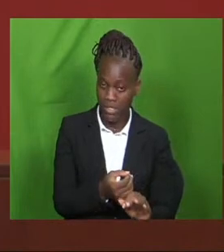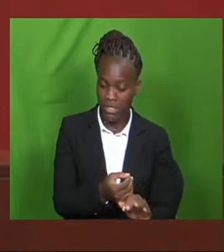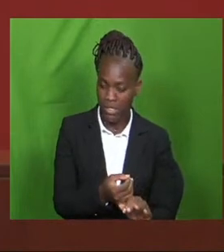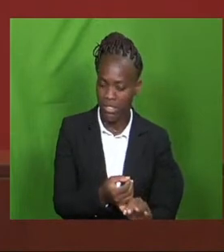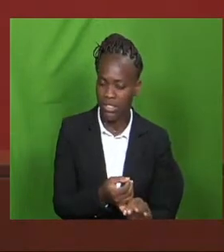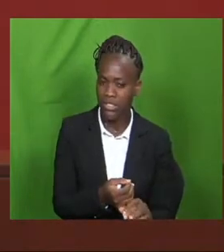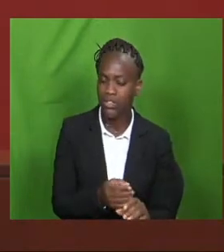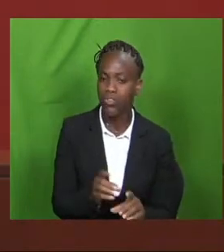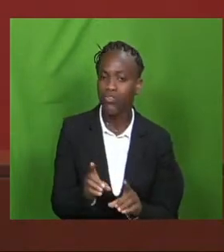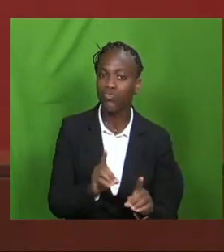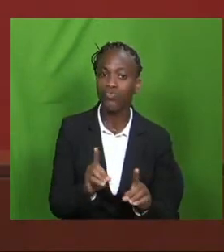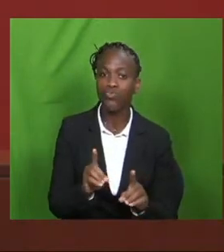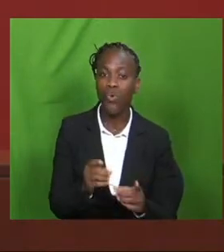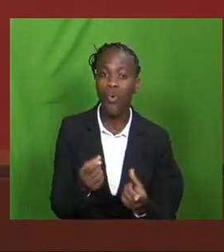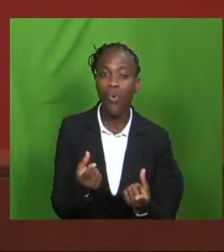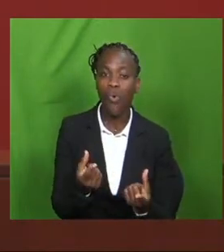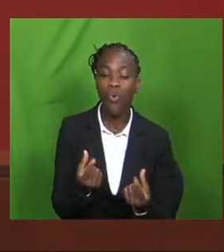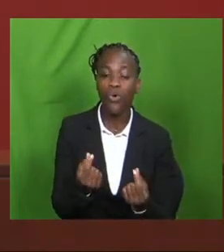however, be considered.